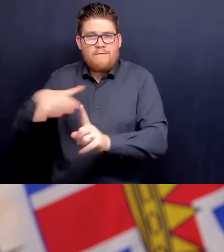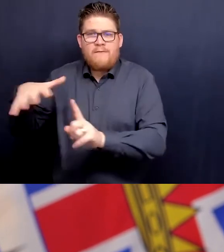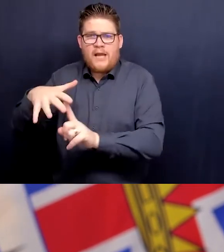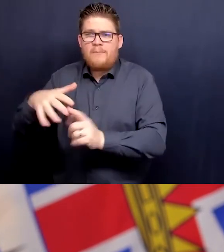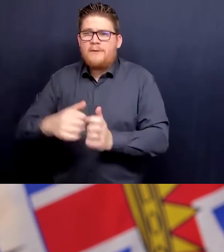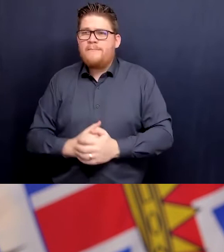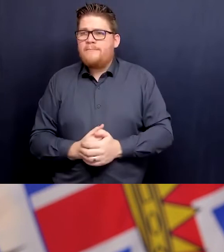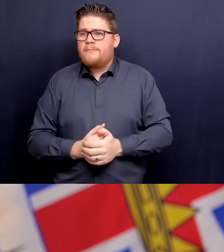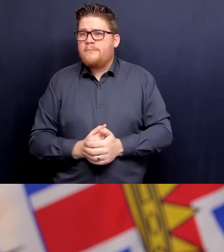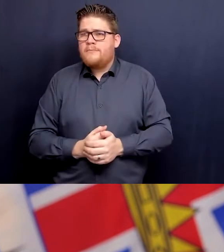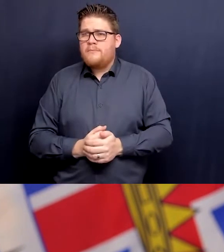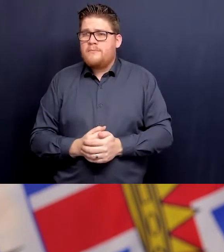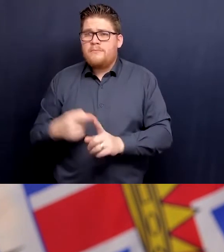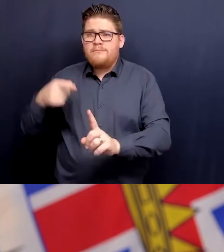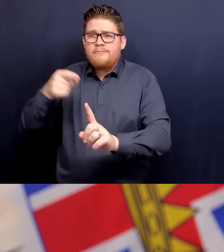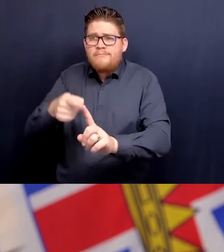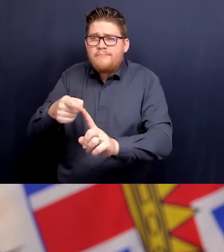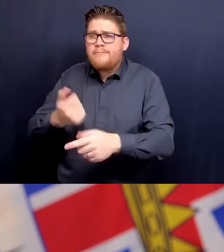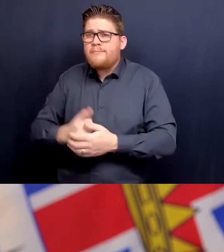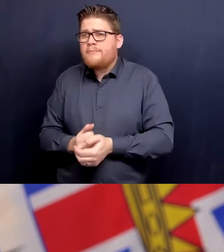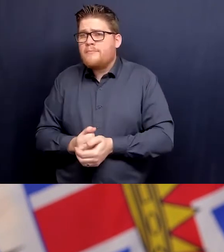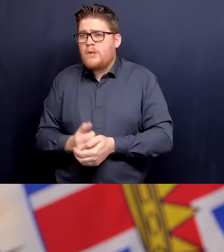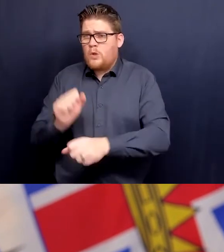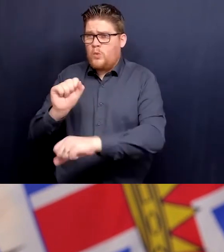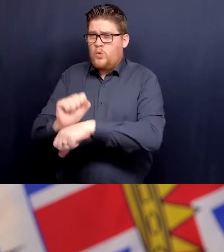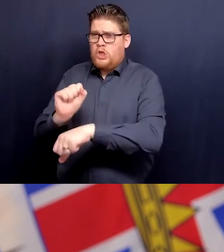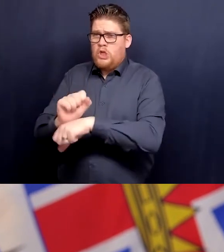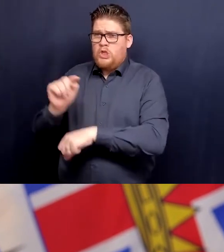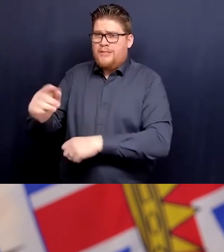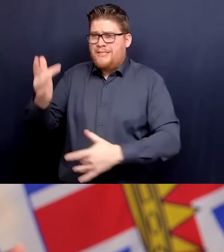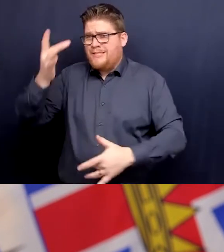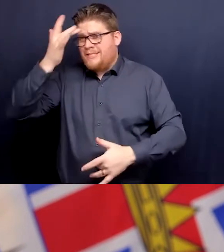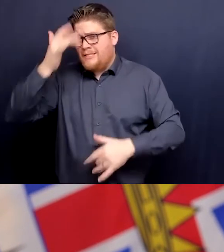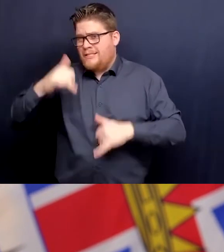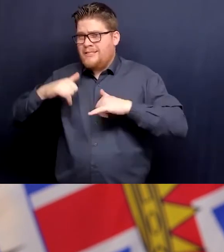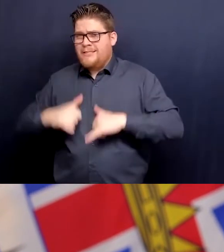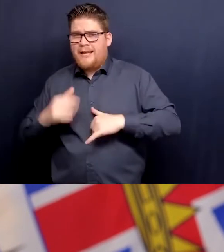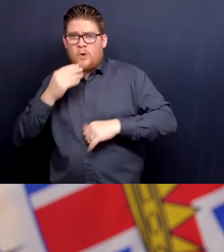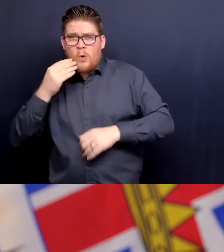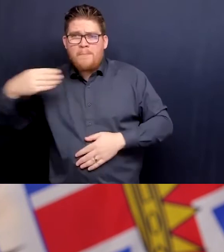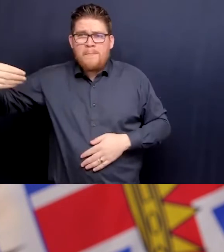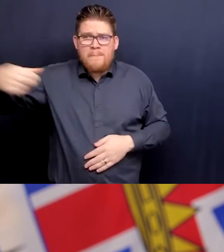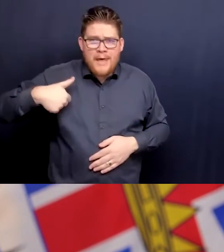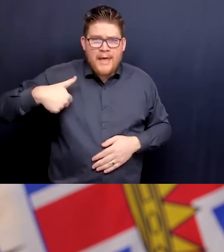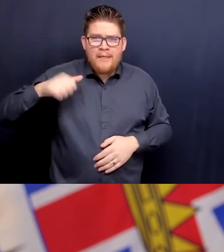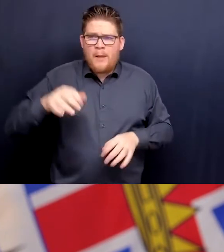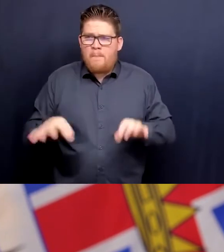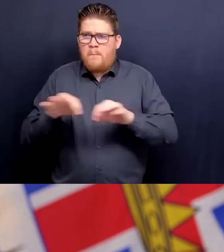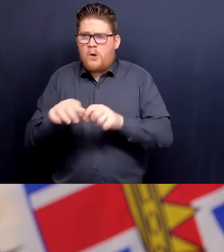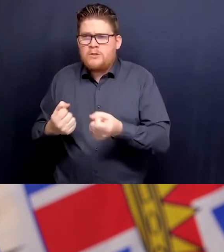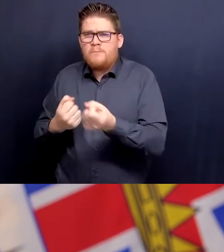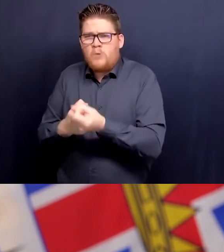allow people to take those measures to stay away from others if they're sick themselves. So I think there's lots of things that we need to think about